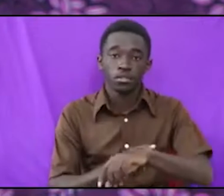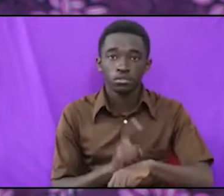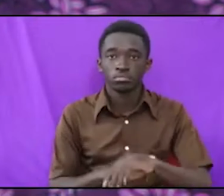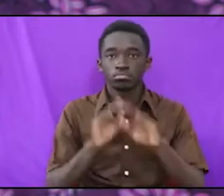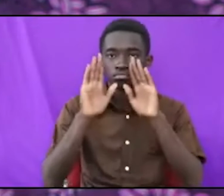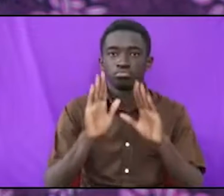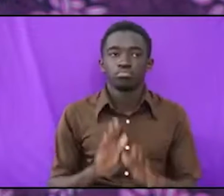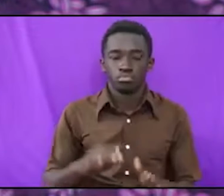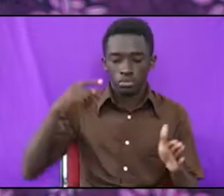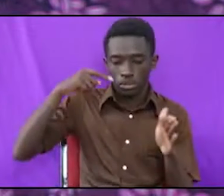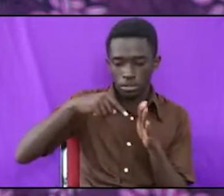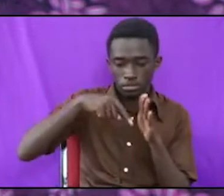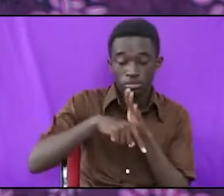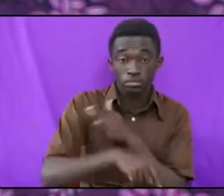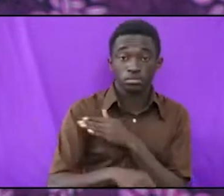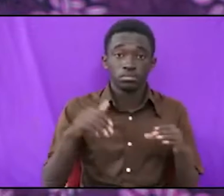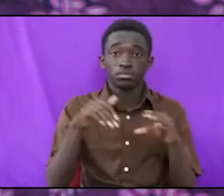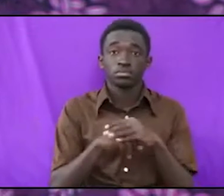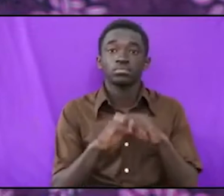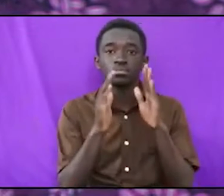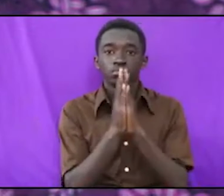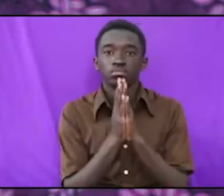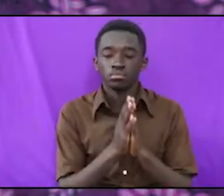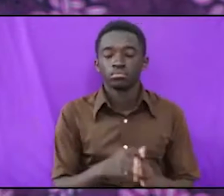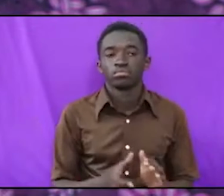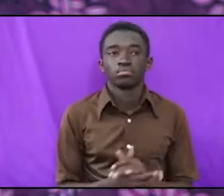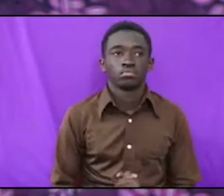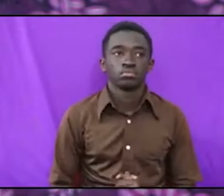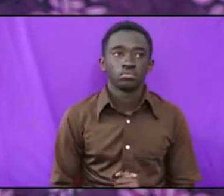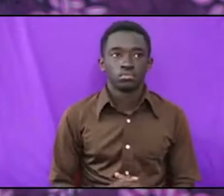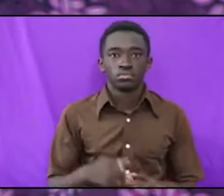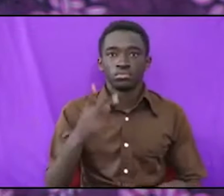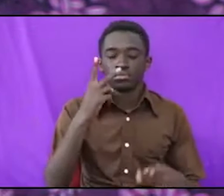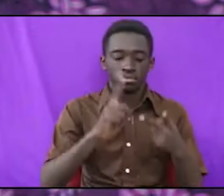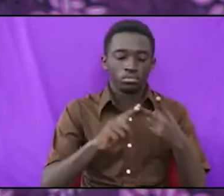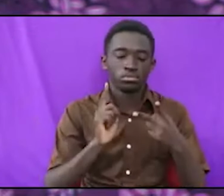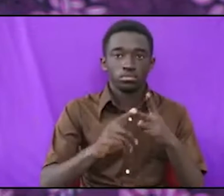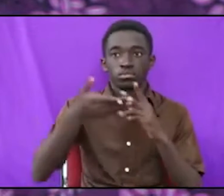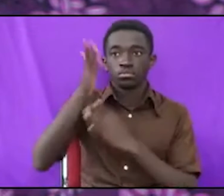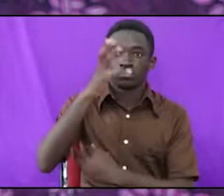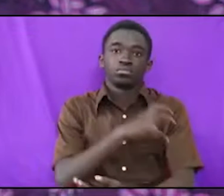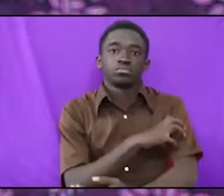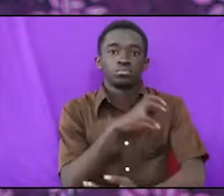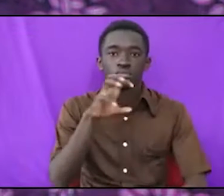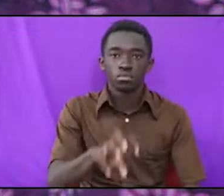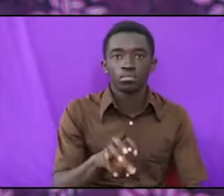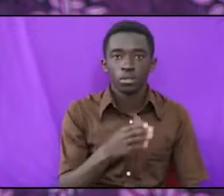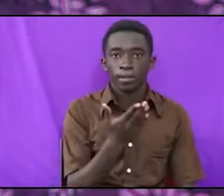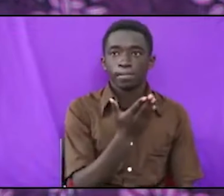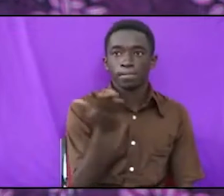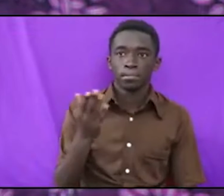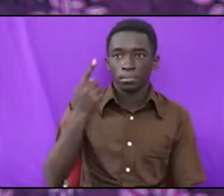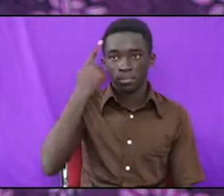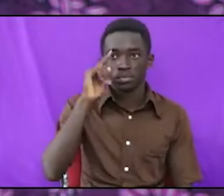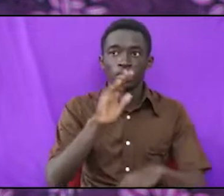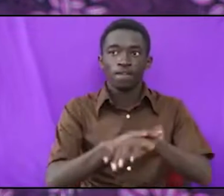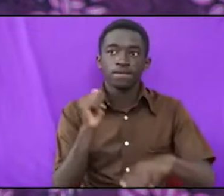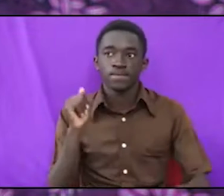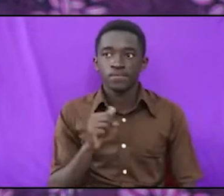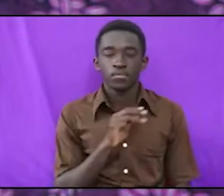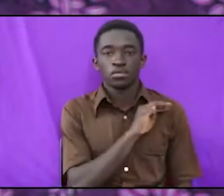deeper in prayer, in aligning with God. Number two, God empowers you for the calling and